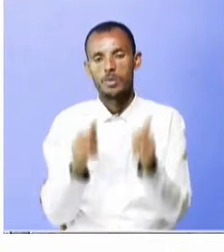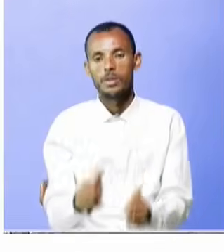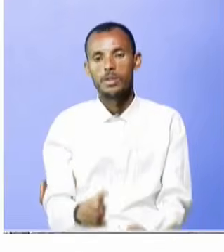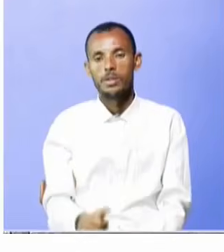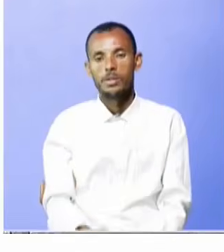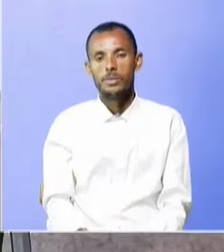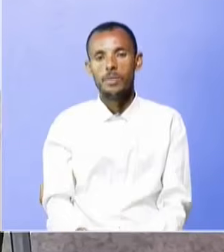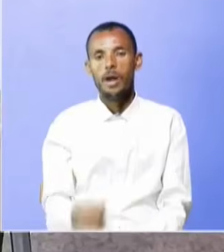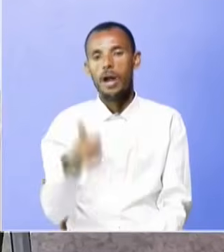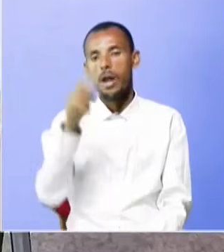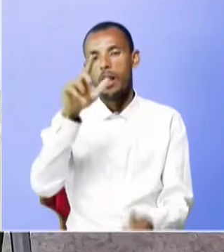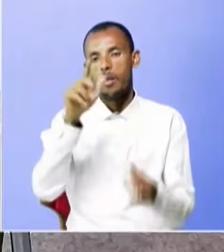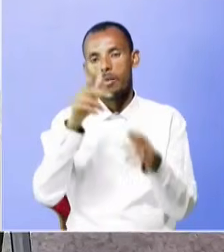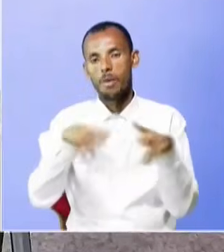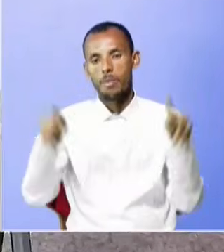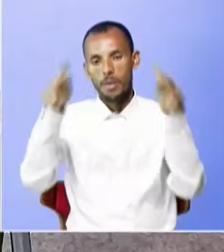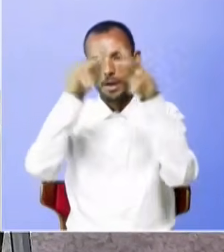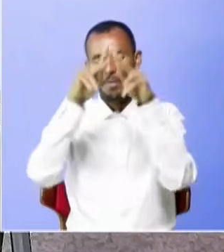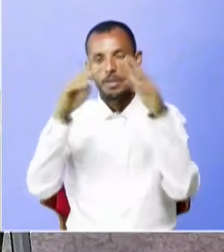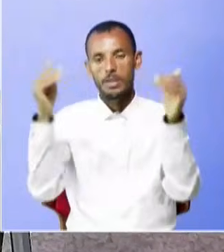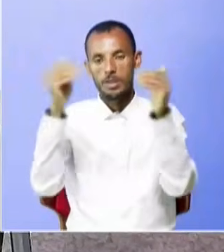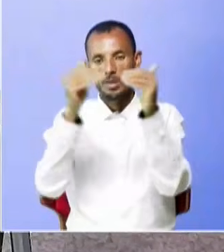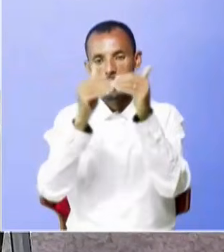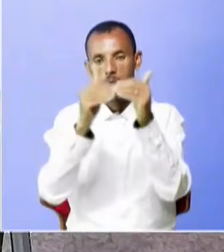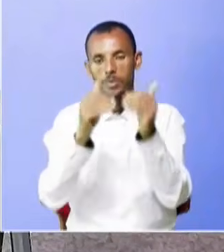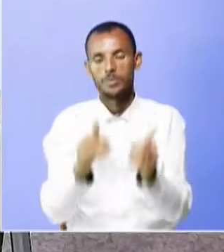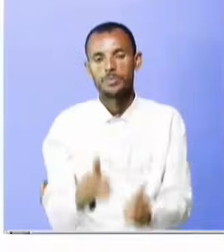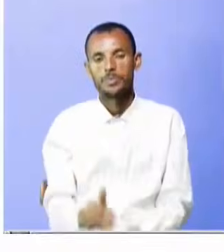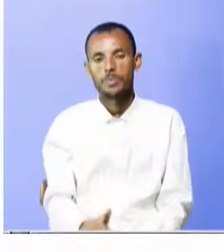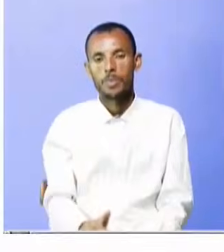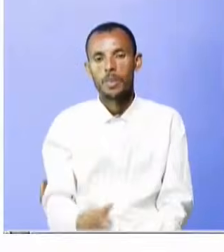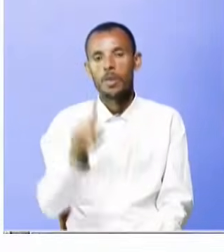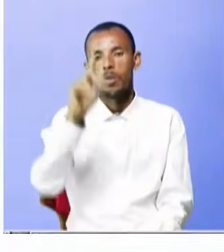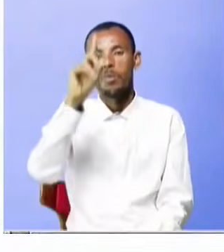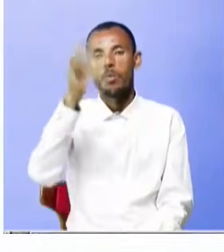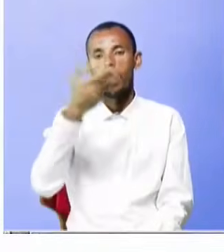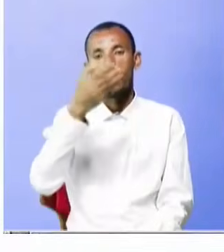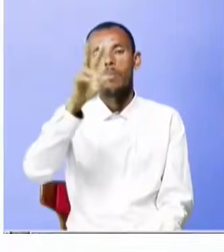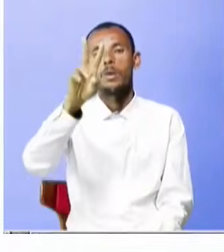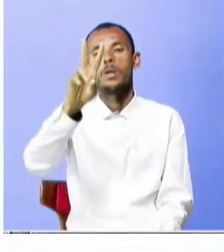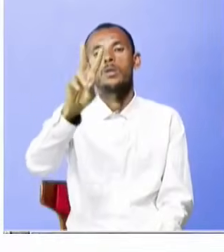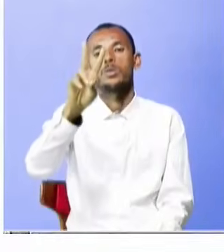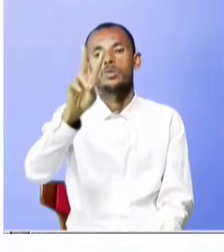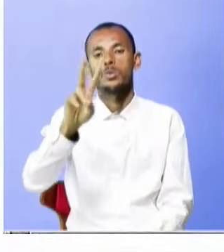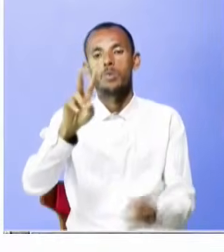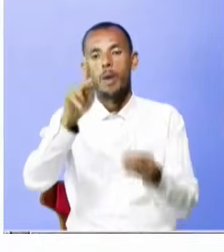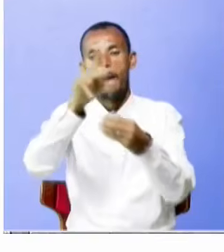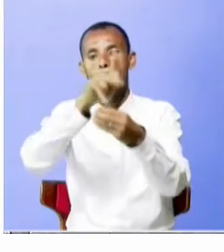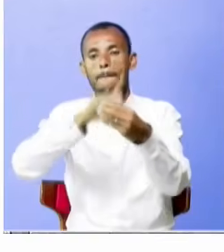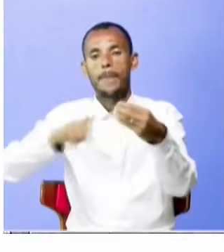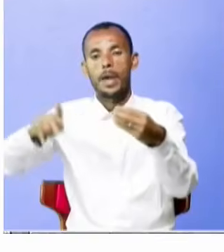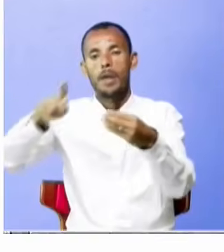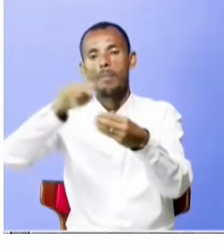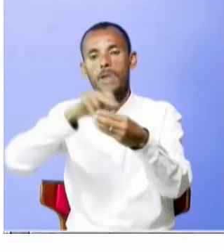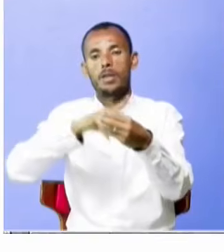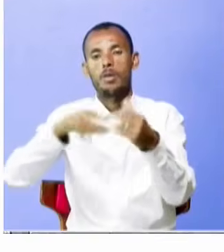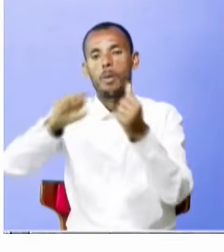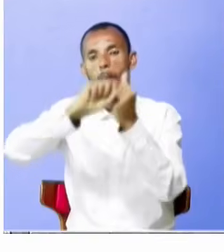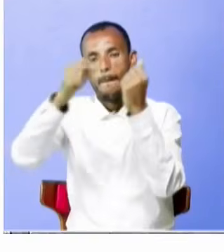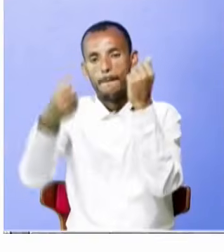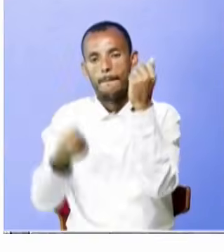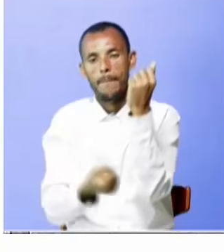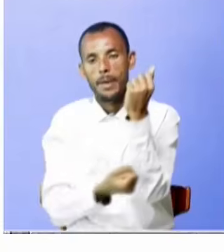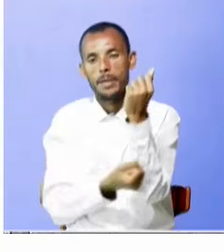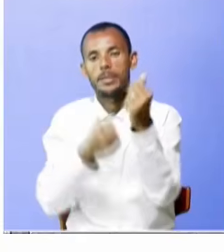a pyramid is given by the formula half of the perimeter of the base times